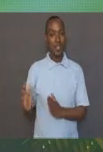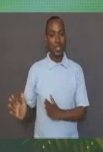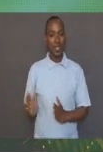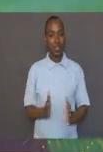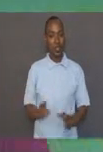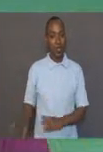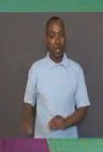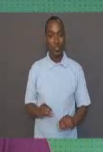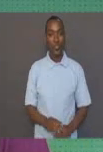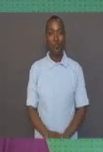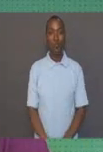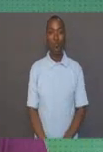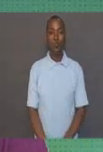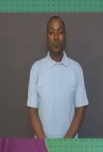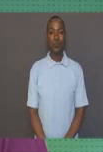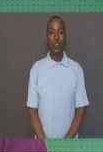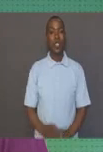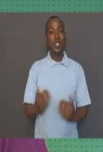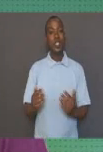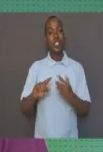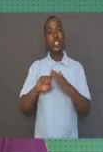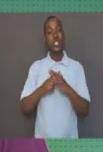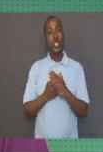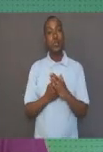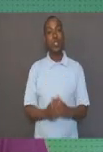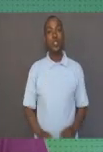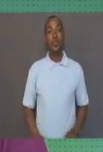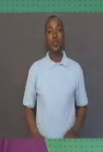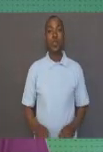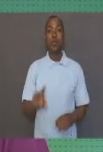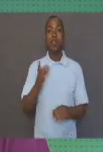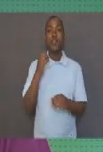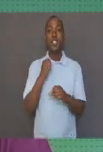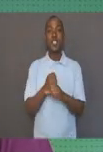students? Let us start with an activity.